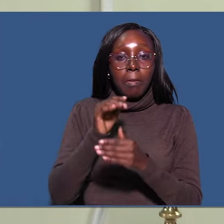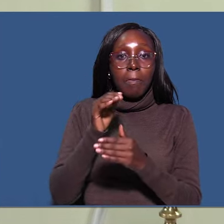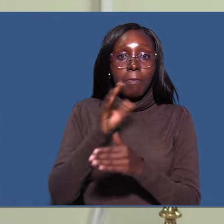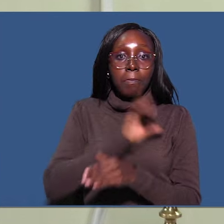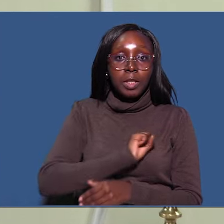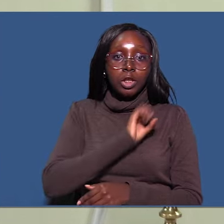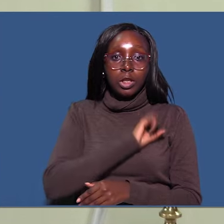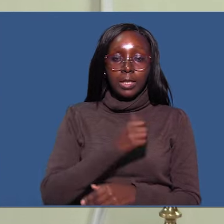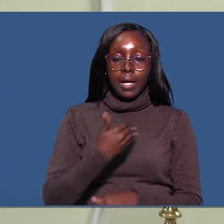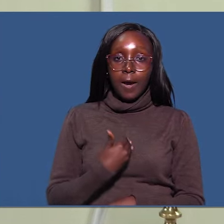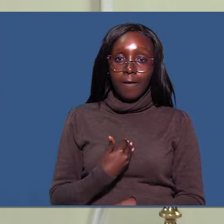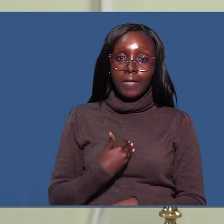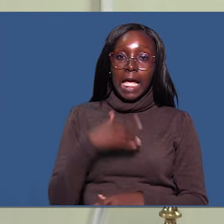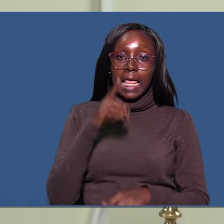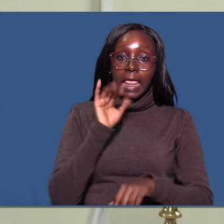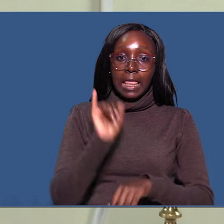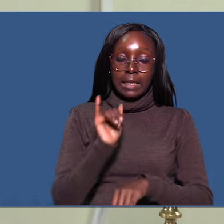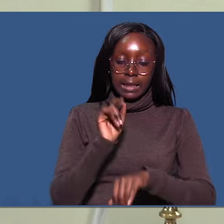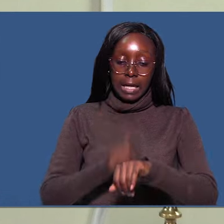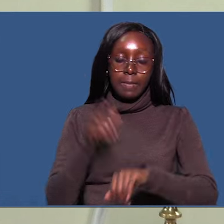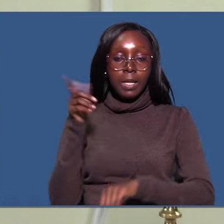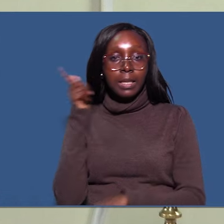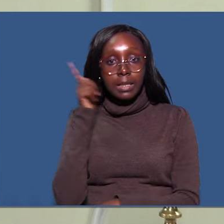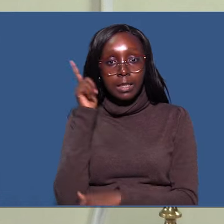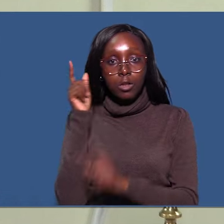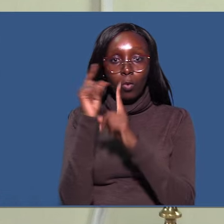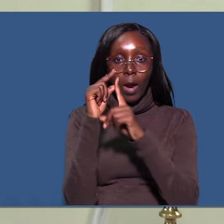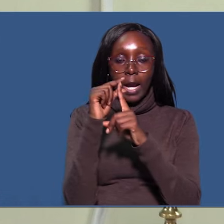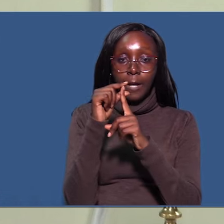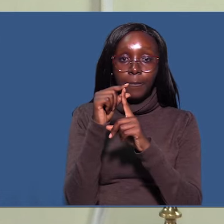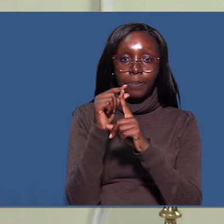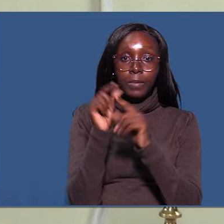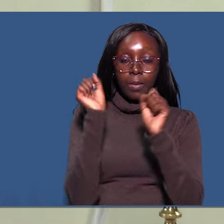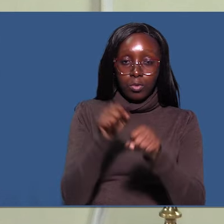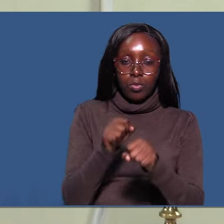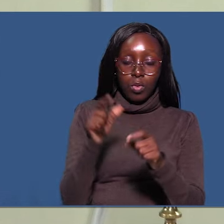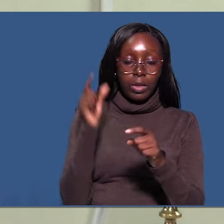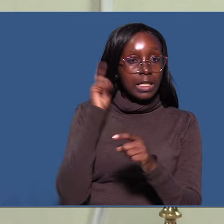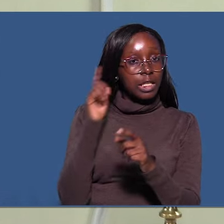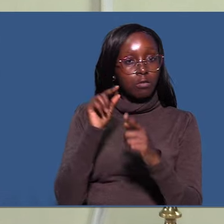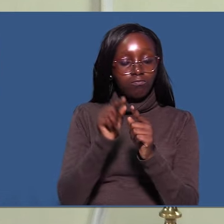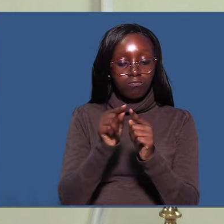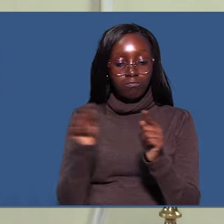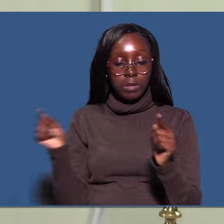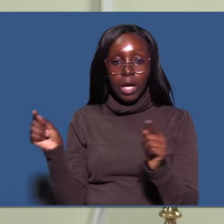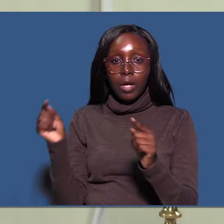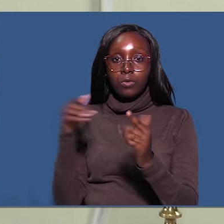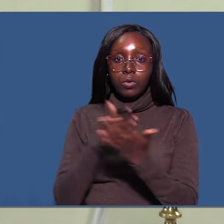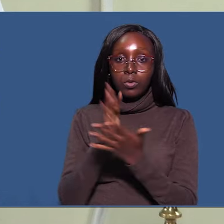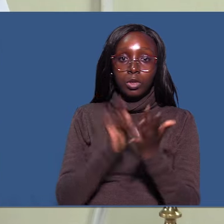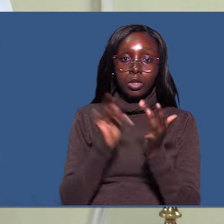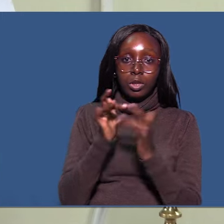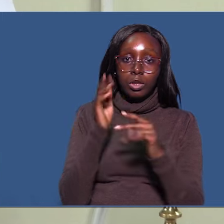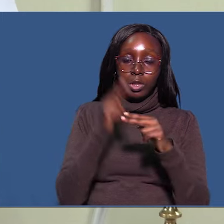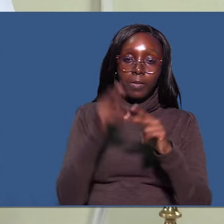your word, and that your word will be a blessing to us as we share it this morning. Through Christ our Lord, we pray. Amen.